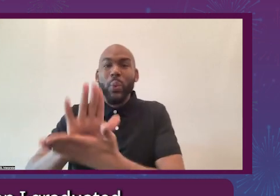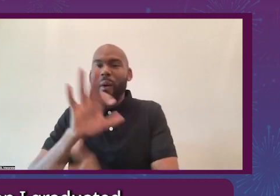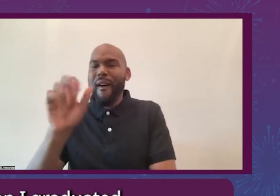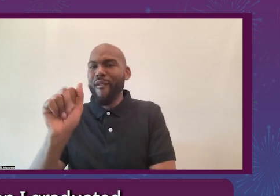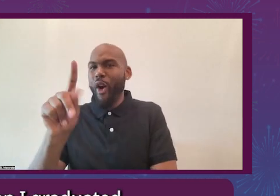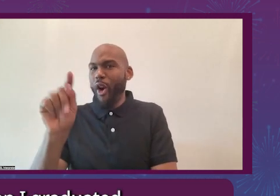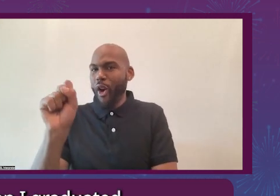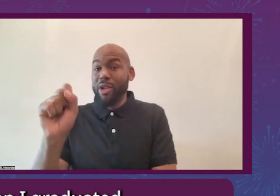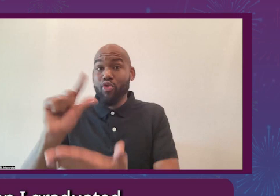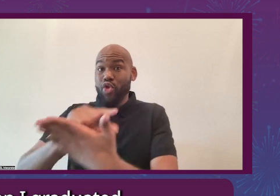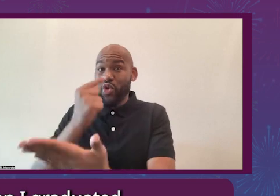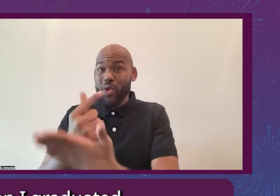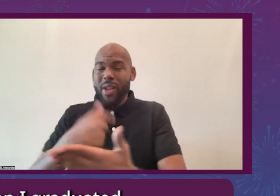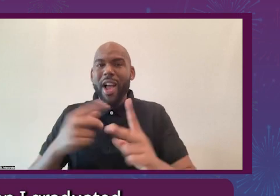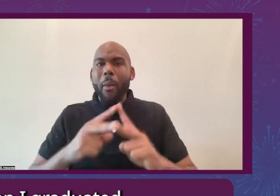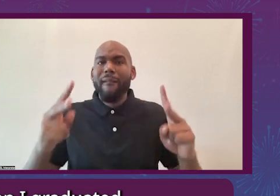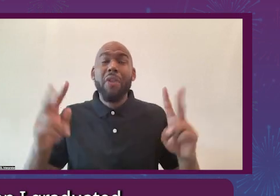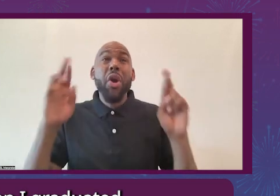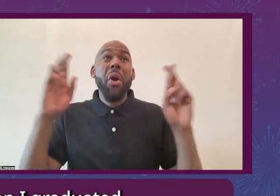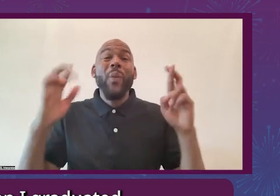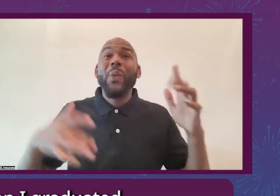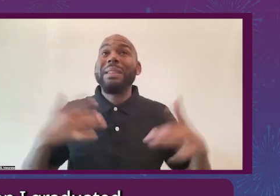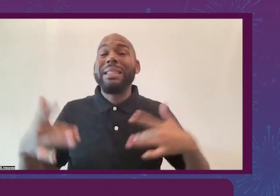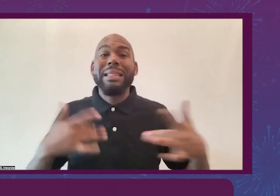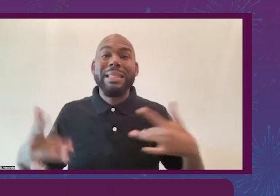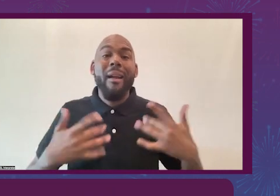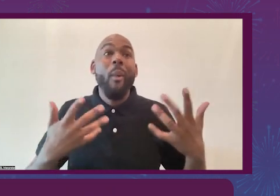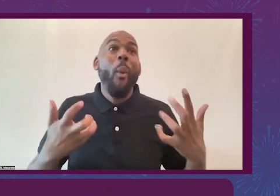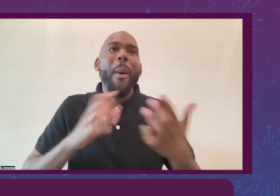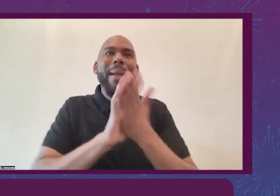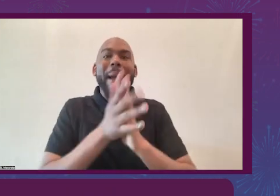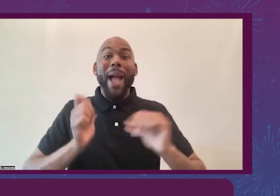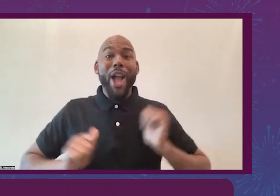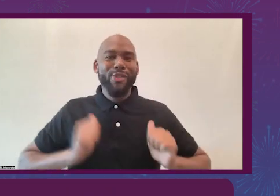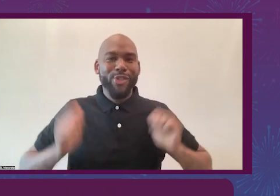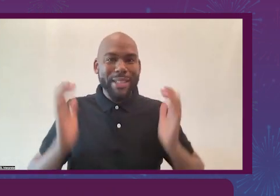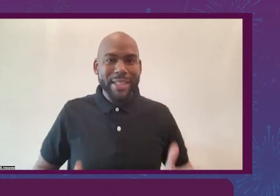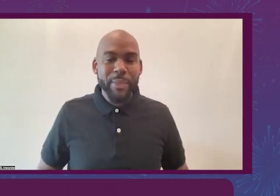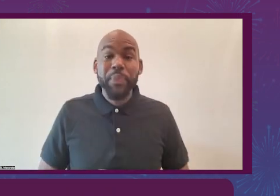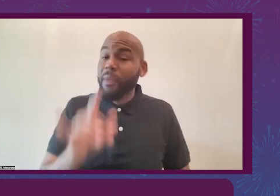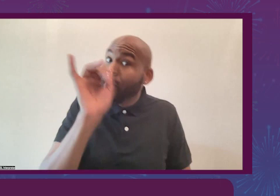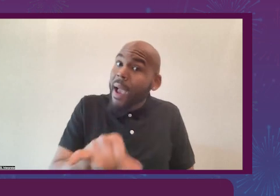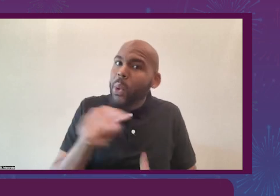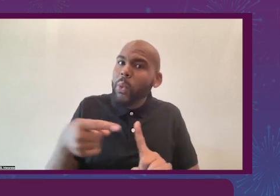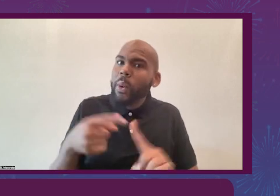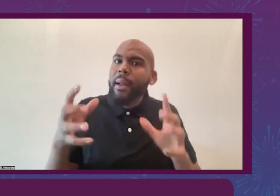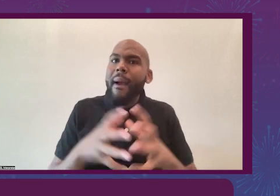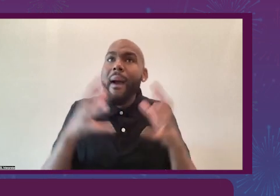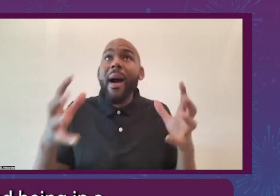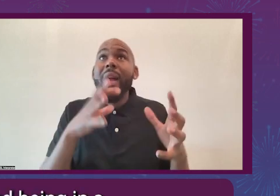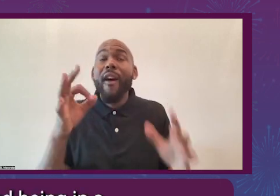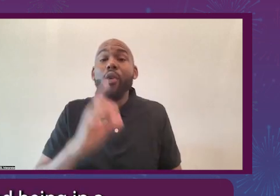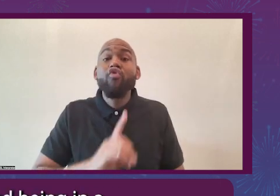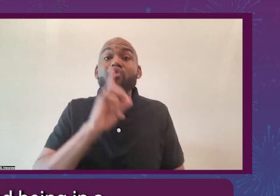was a very hopeful, aspiring actress. And that's when a lot of the reality